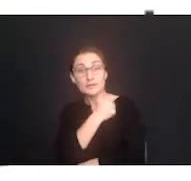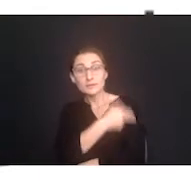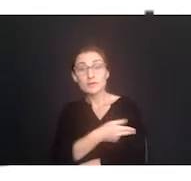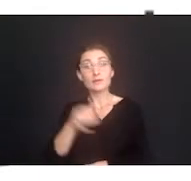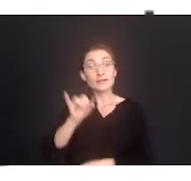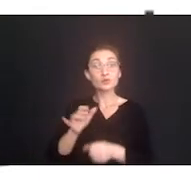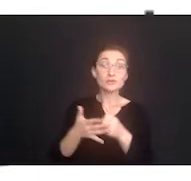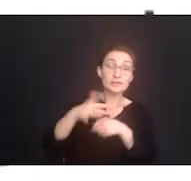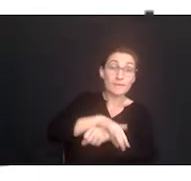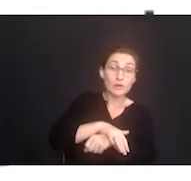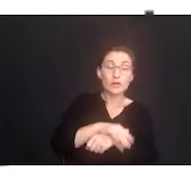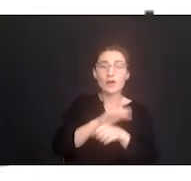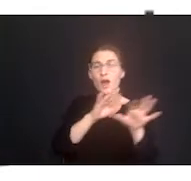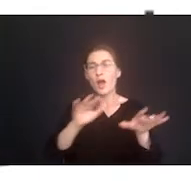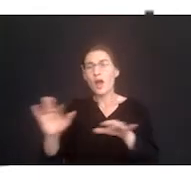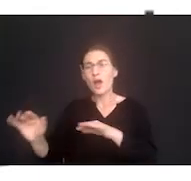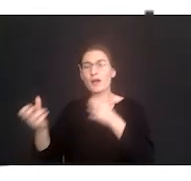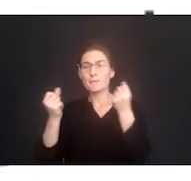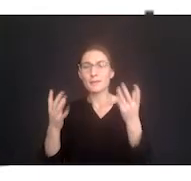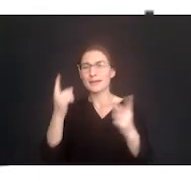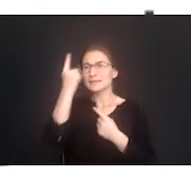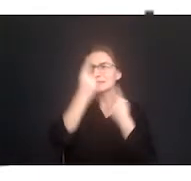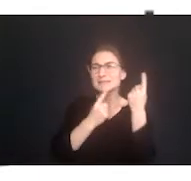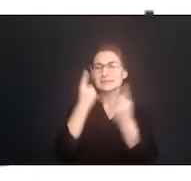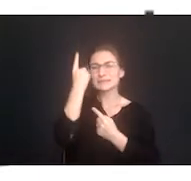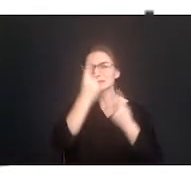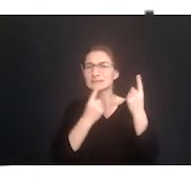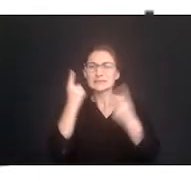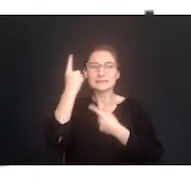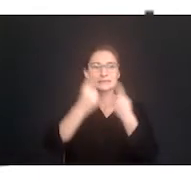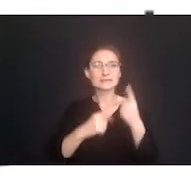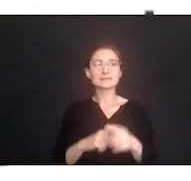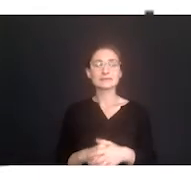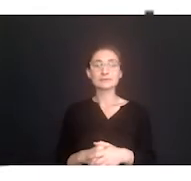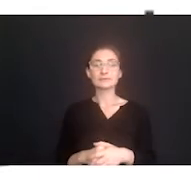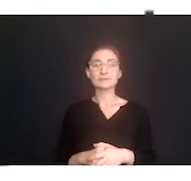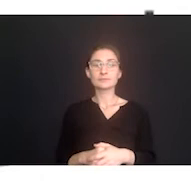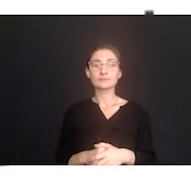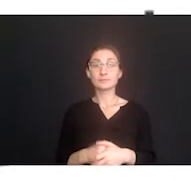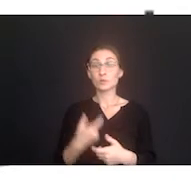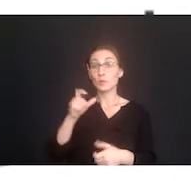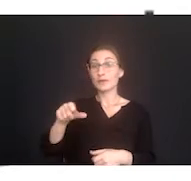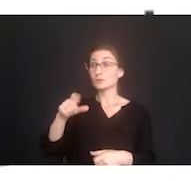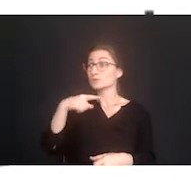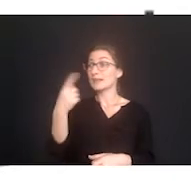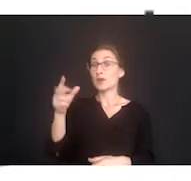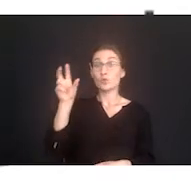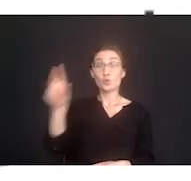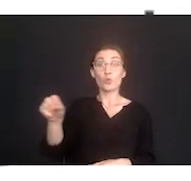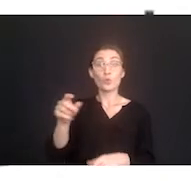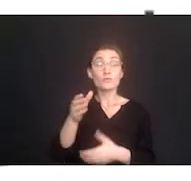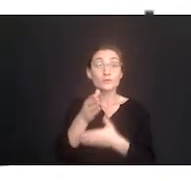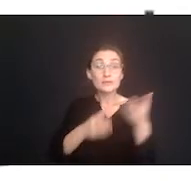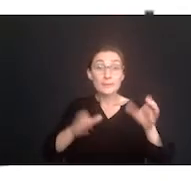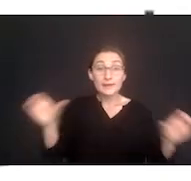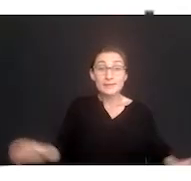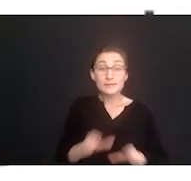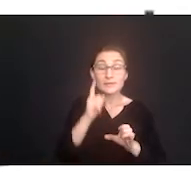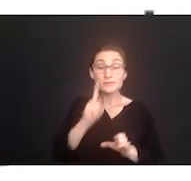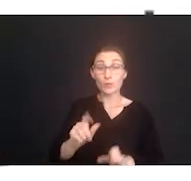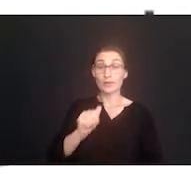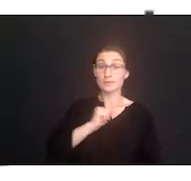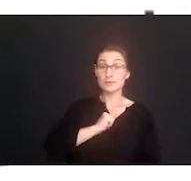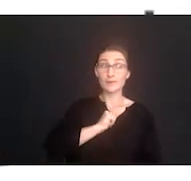insurance cover it? Are some of the questions that they ponder on a regular basis. They have to say no to certain activities, both for themselves and for